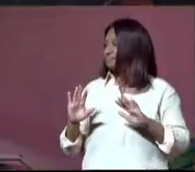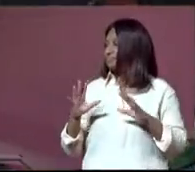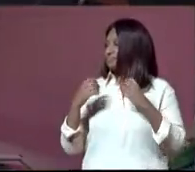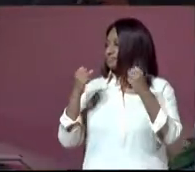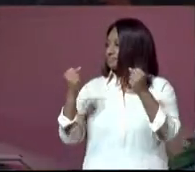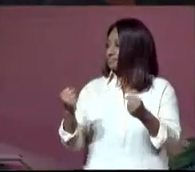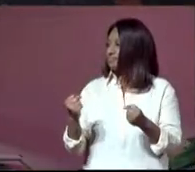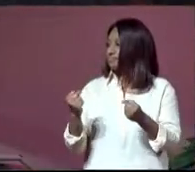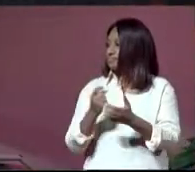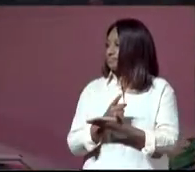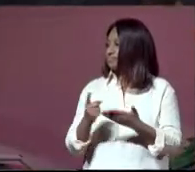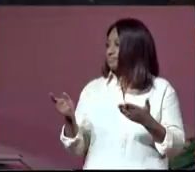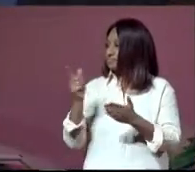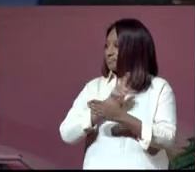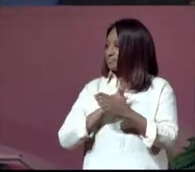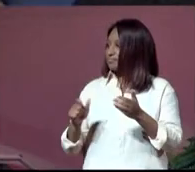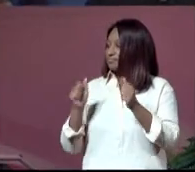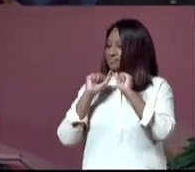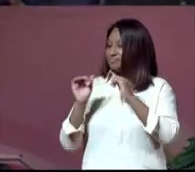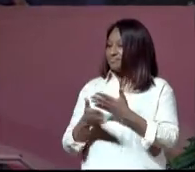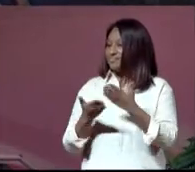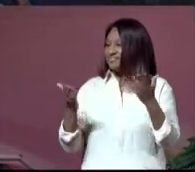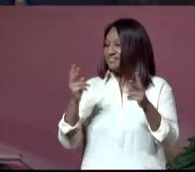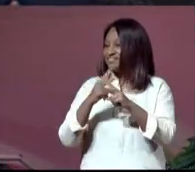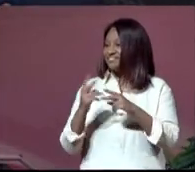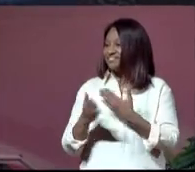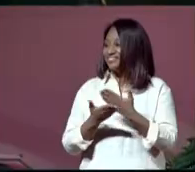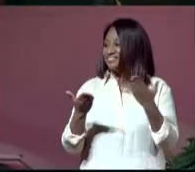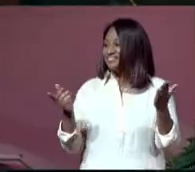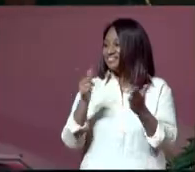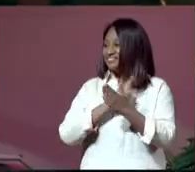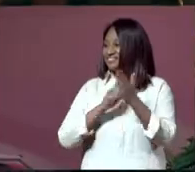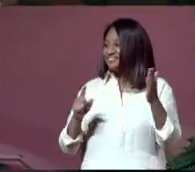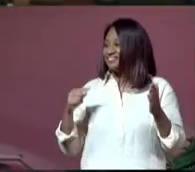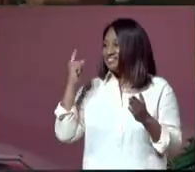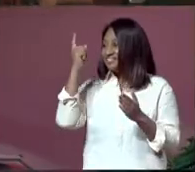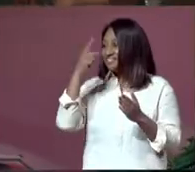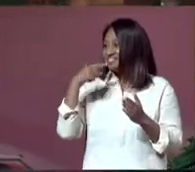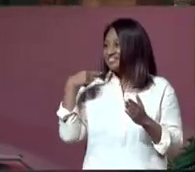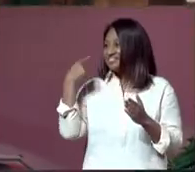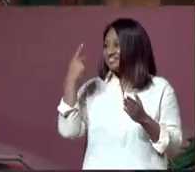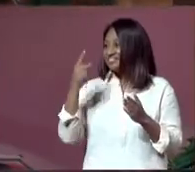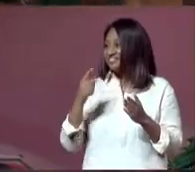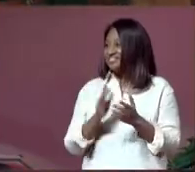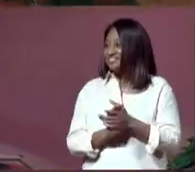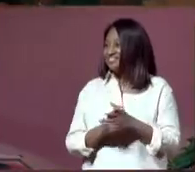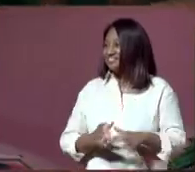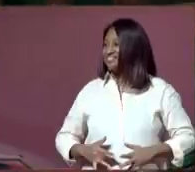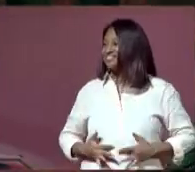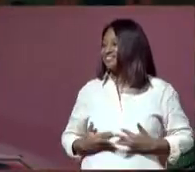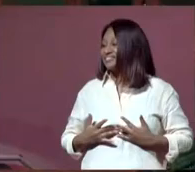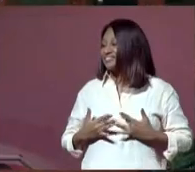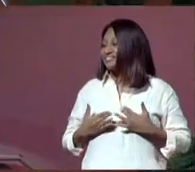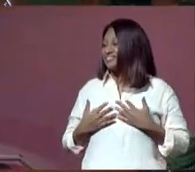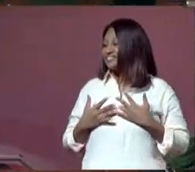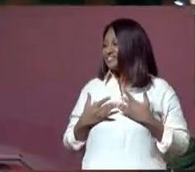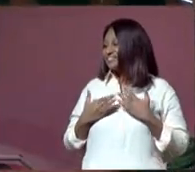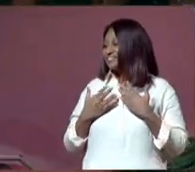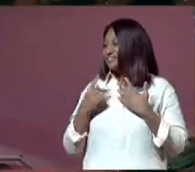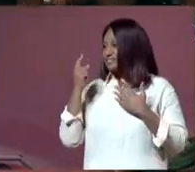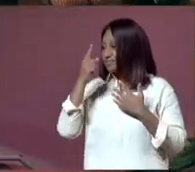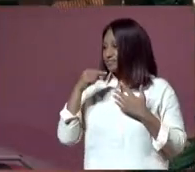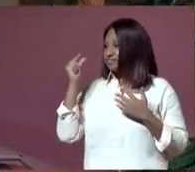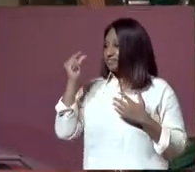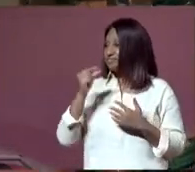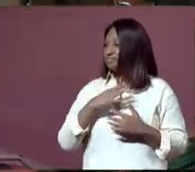bless you. The Lord keep you. The Lord cause God's face to shine on you and be gracious unto you. The Lord lift up the